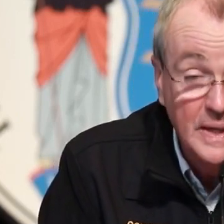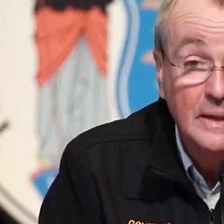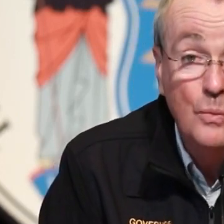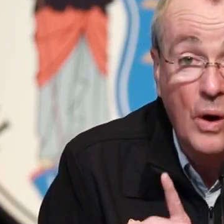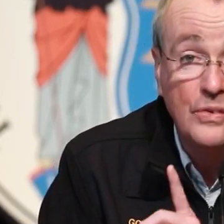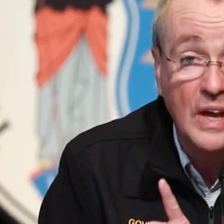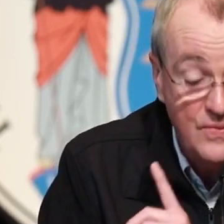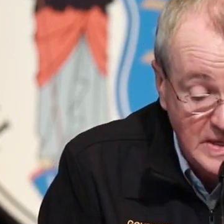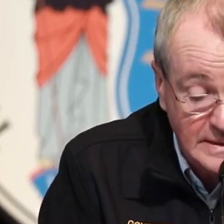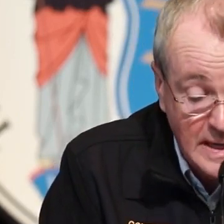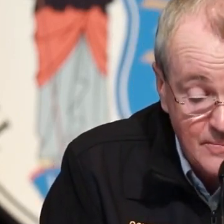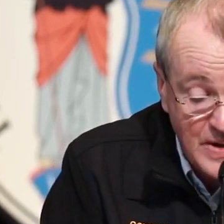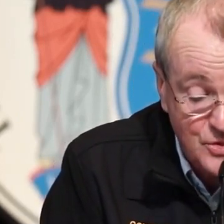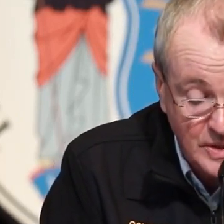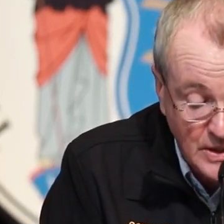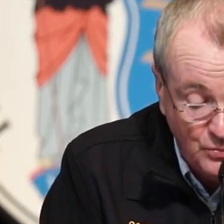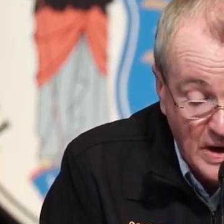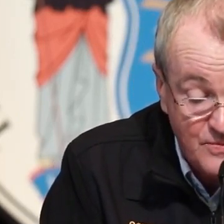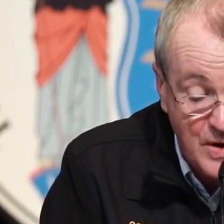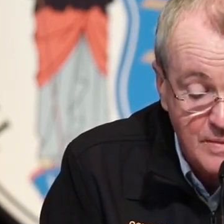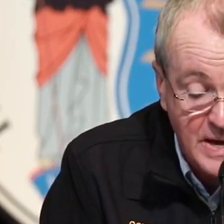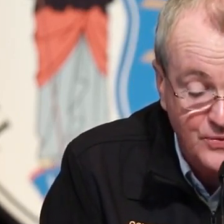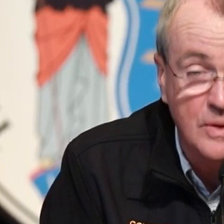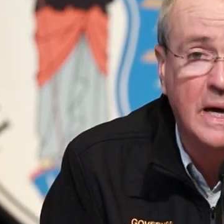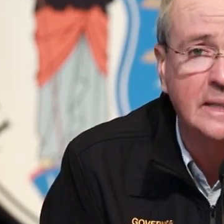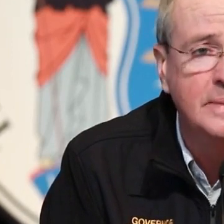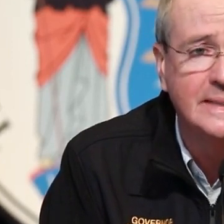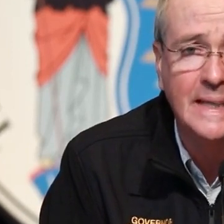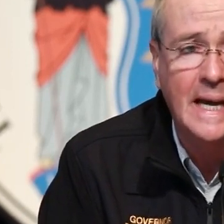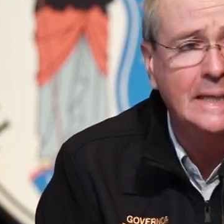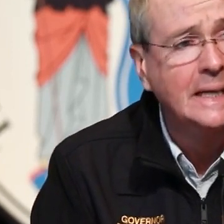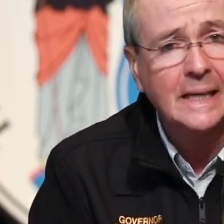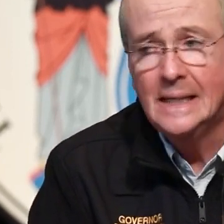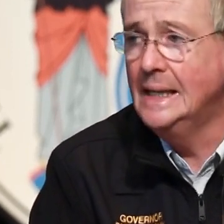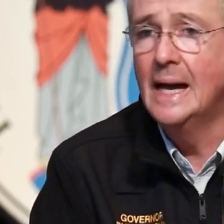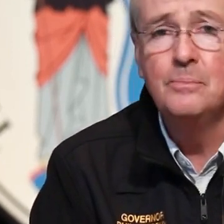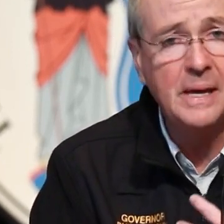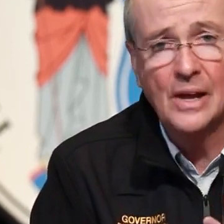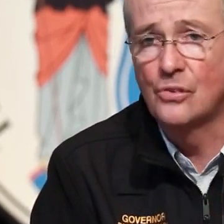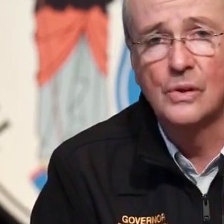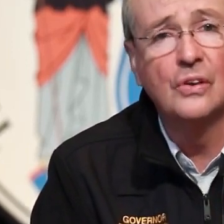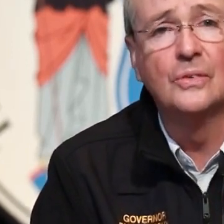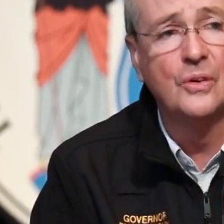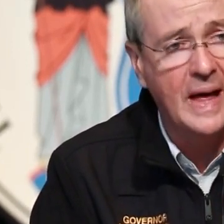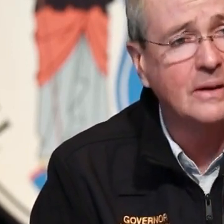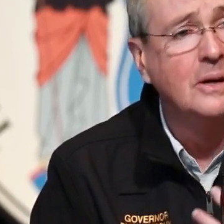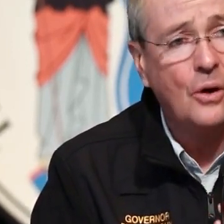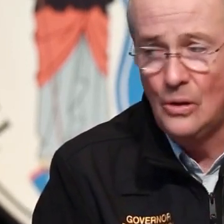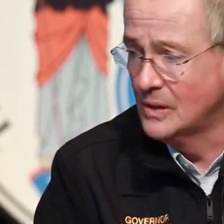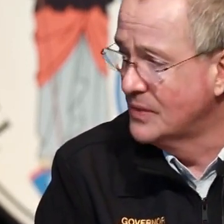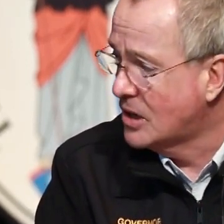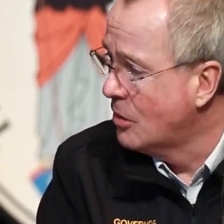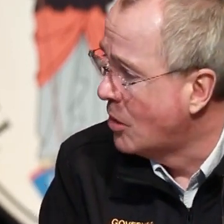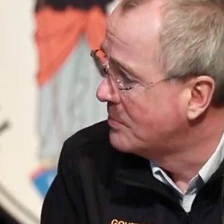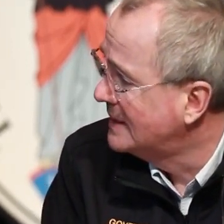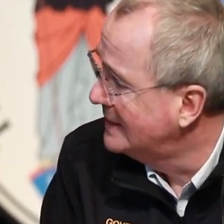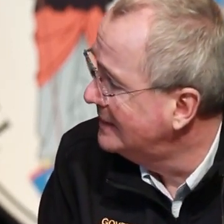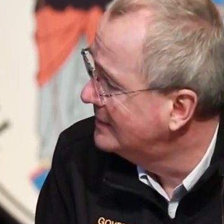humor. He was a Vietnam veteran, and his wife, Mary Beth, reminded me today he had, as a result of that, all